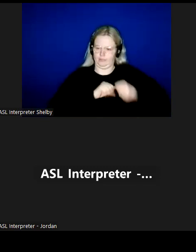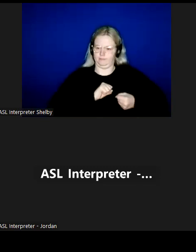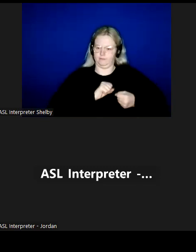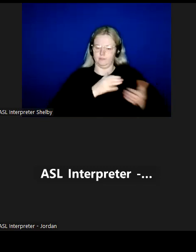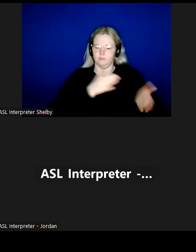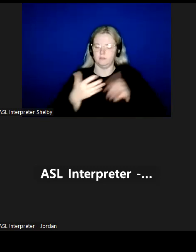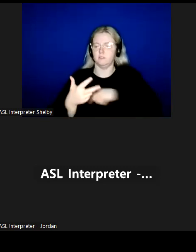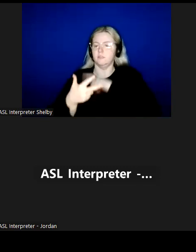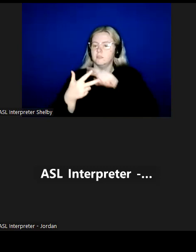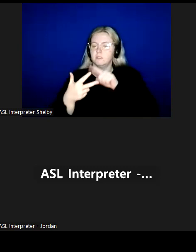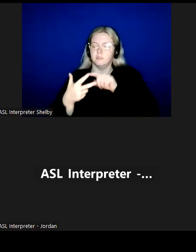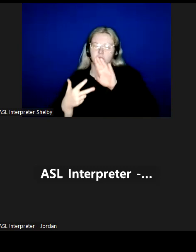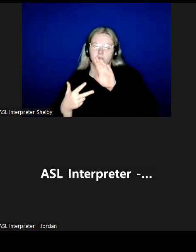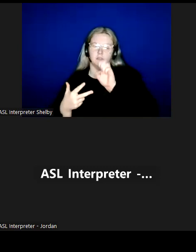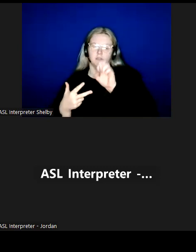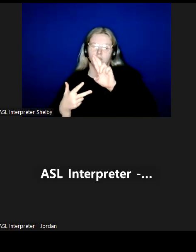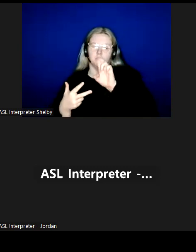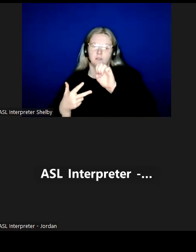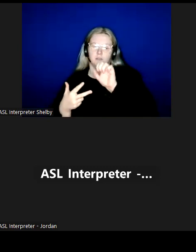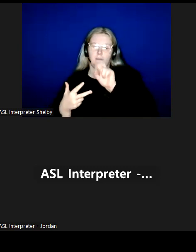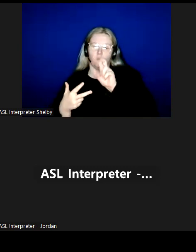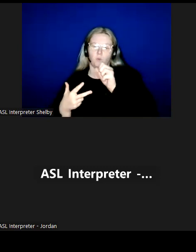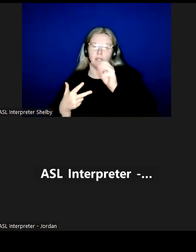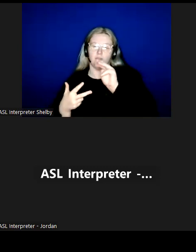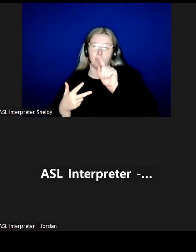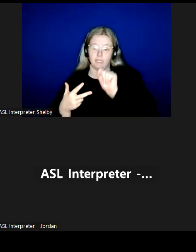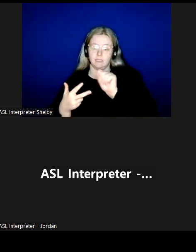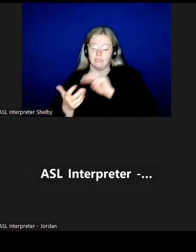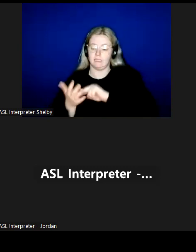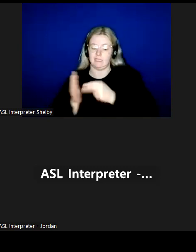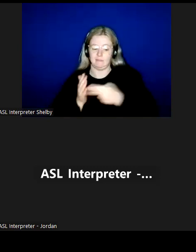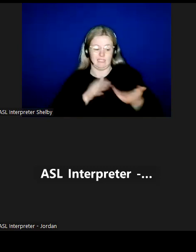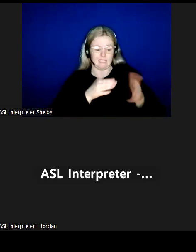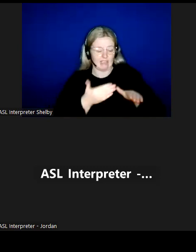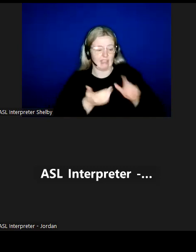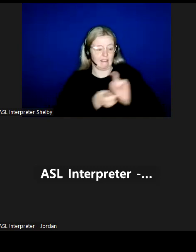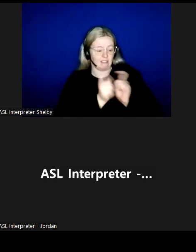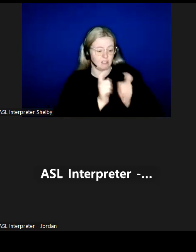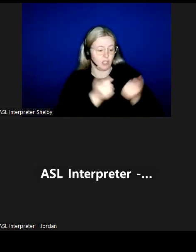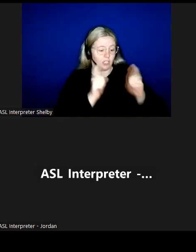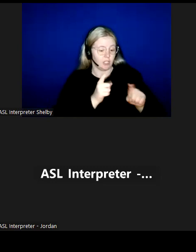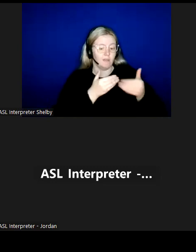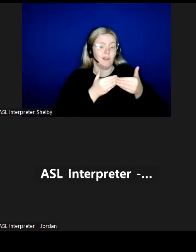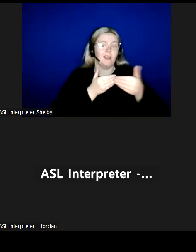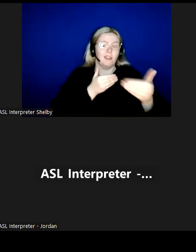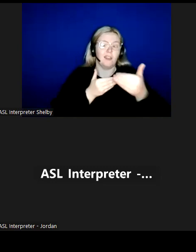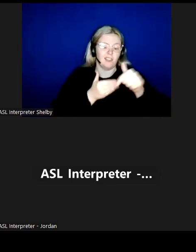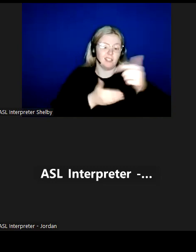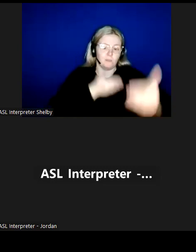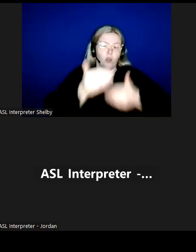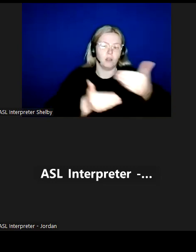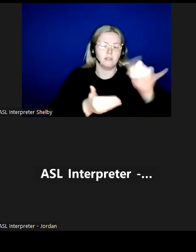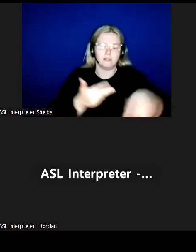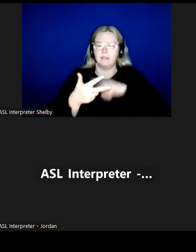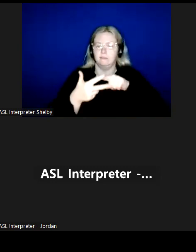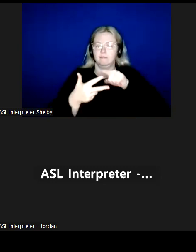Bereavement is the period after a loss during which grief and mourning occurs. So often the